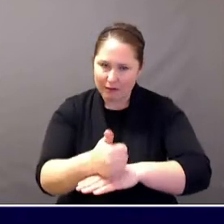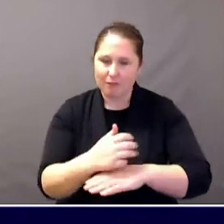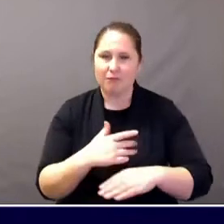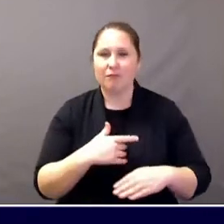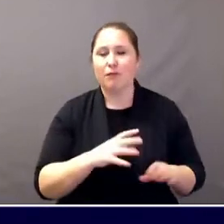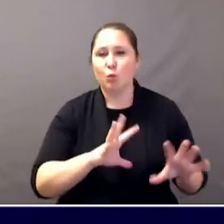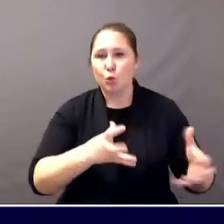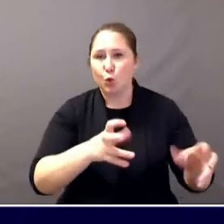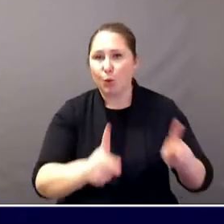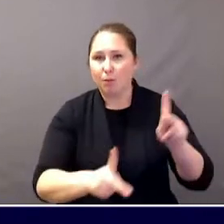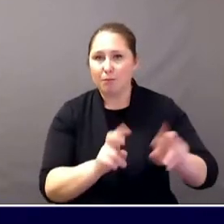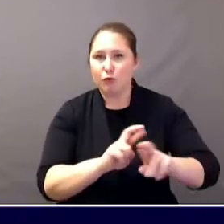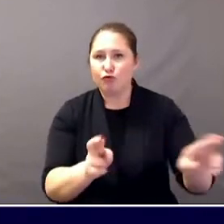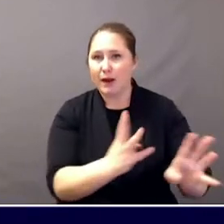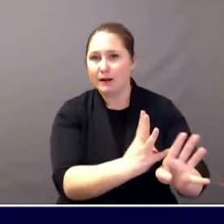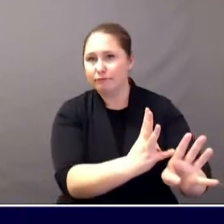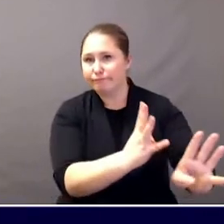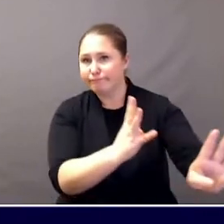that.